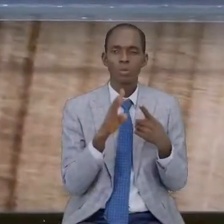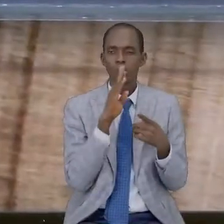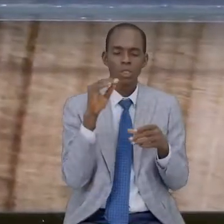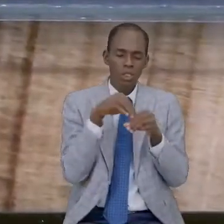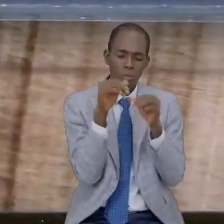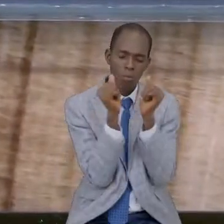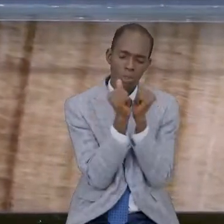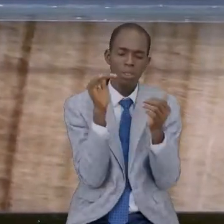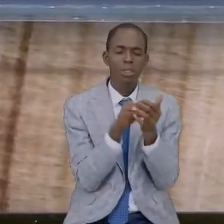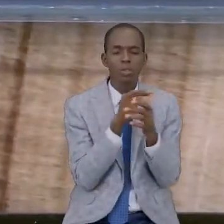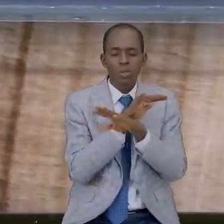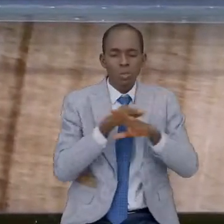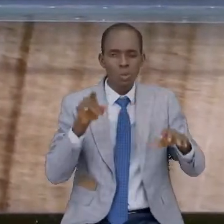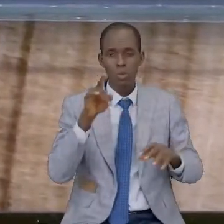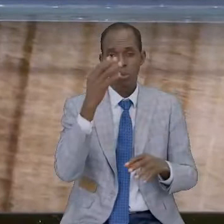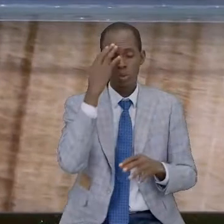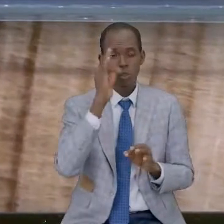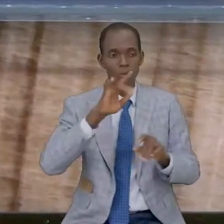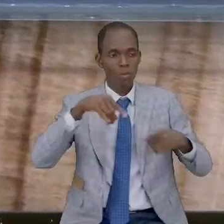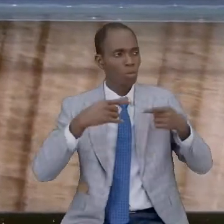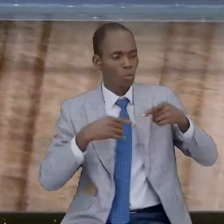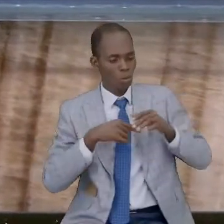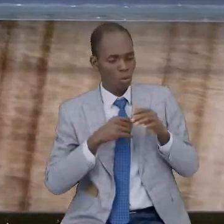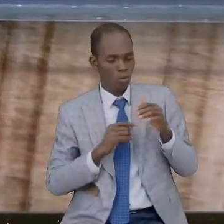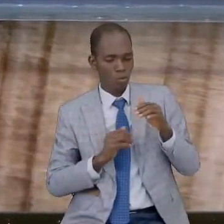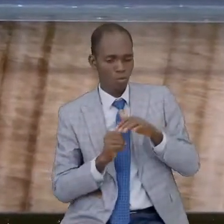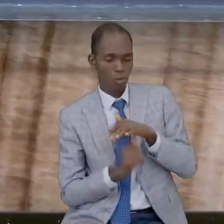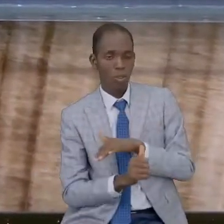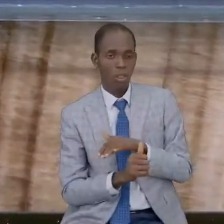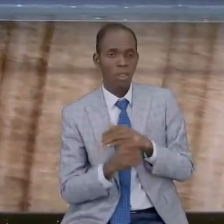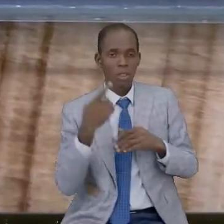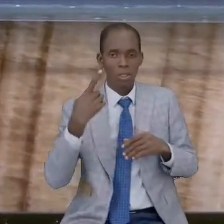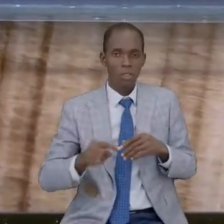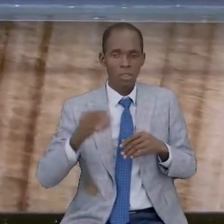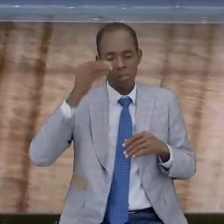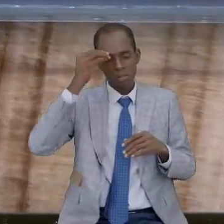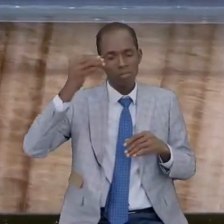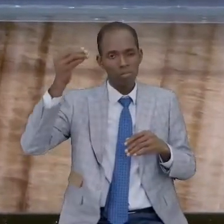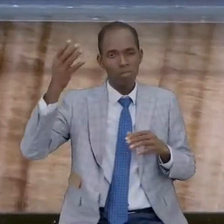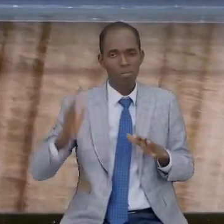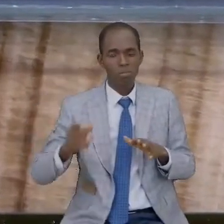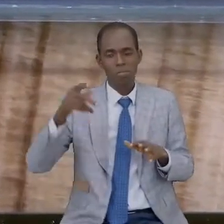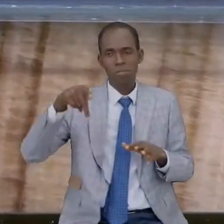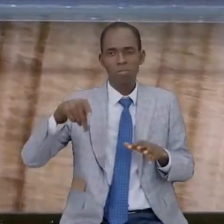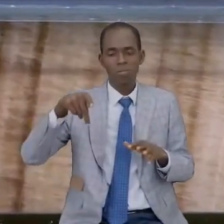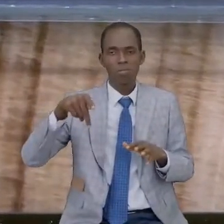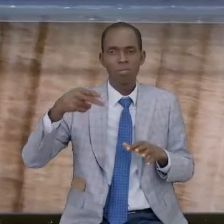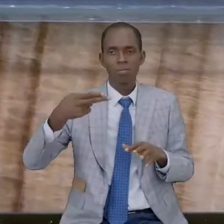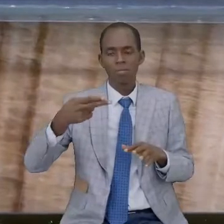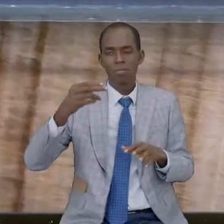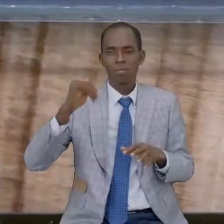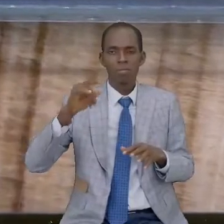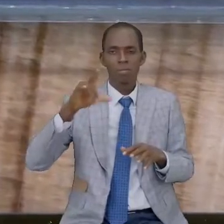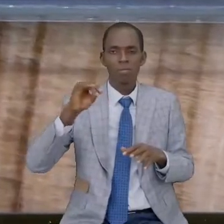bondage? Don't you know, if you go under the philosophers, If you go under the